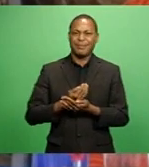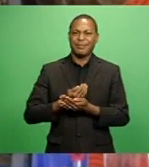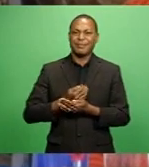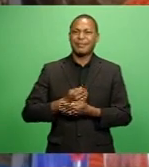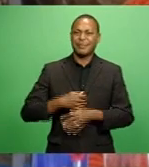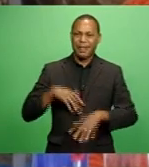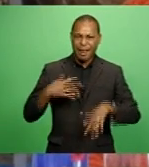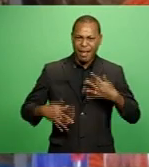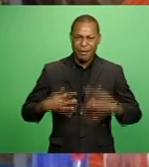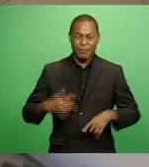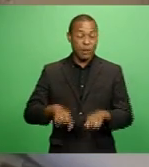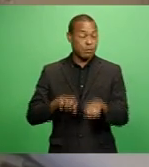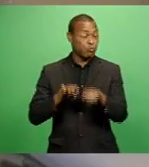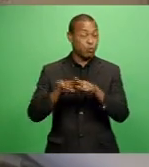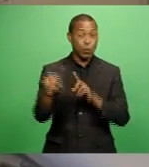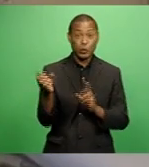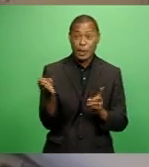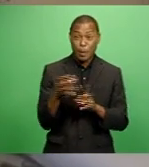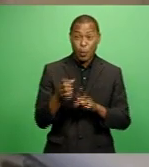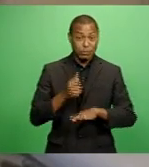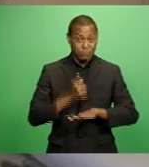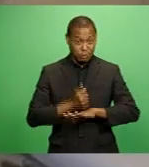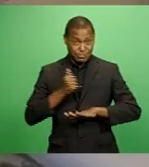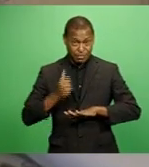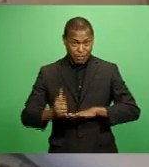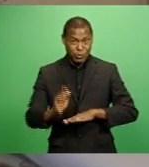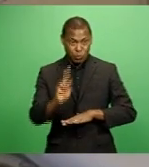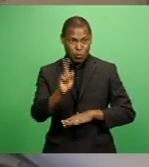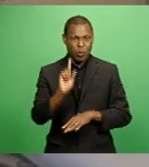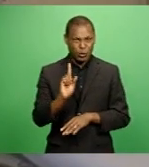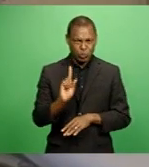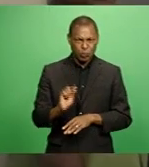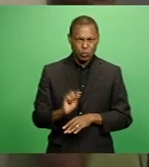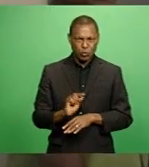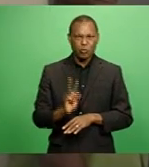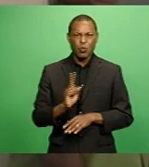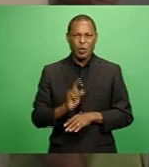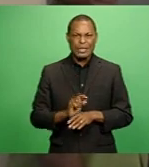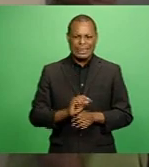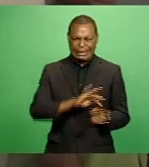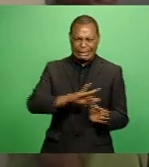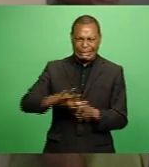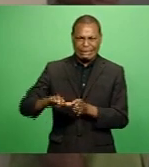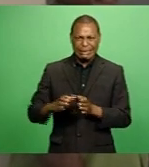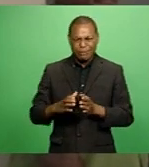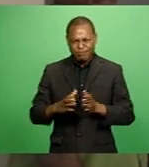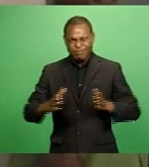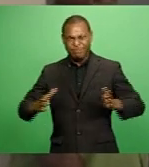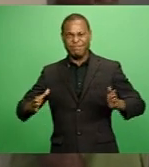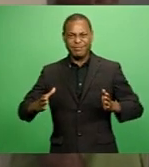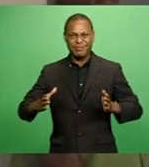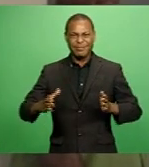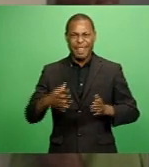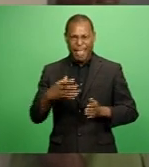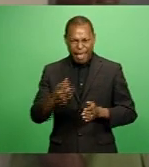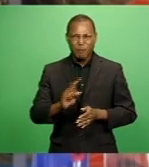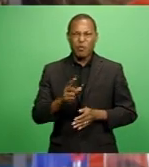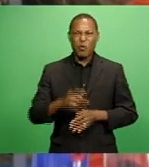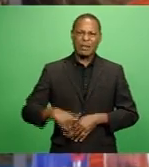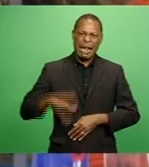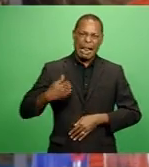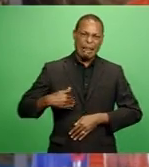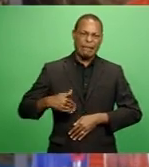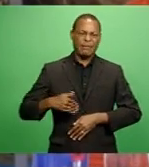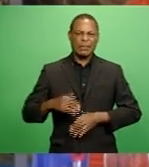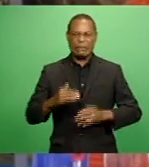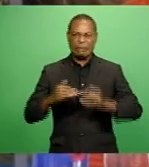of the most important objectives of my government has been to eliminate the gap that has existed for so long between the living standards of our